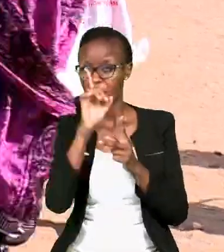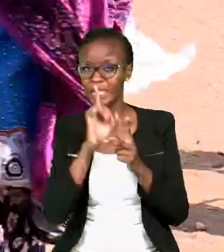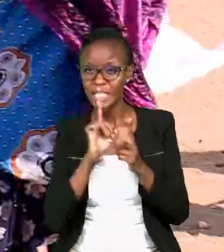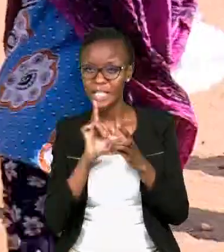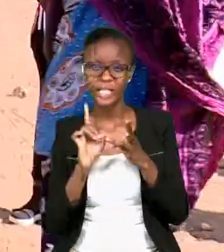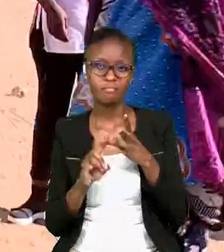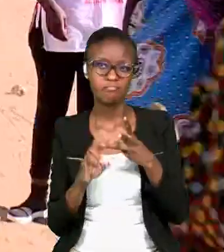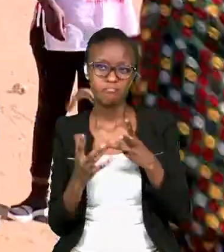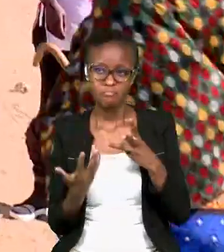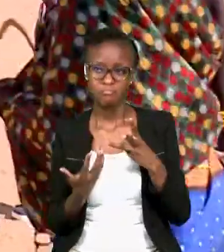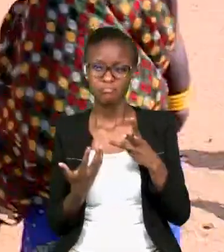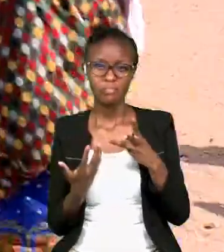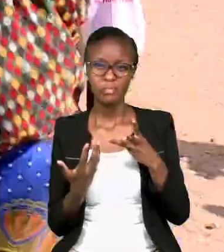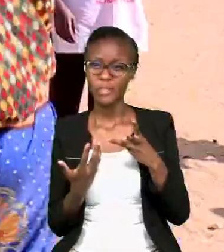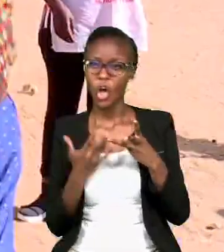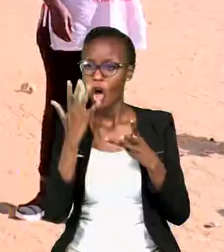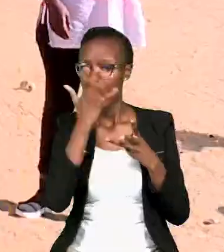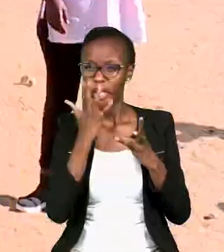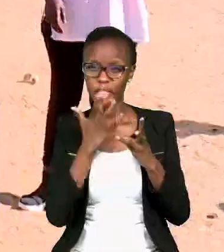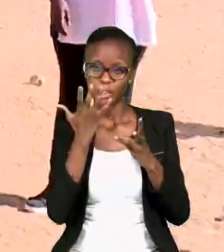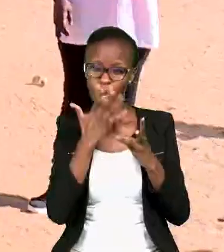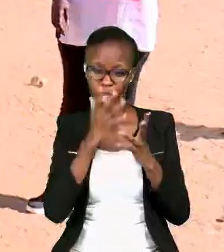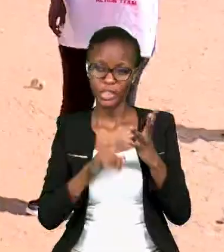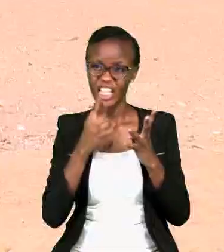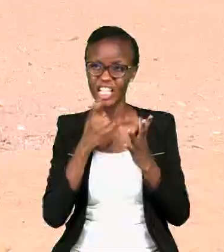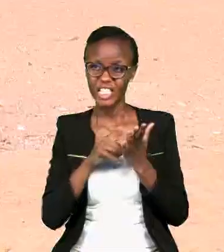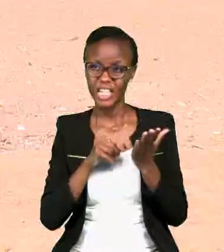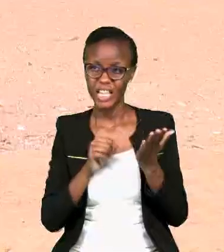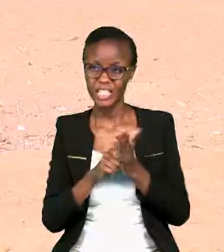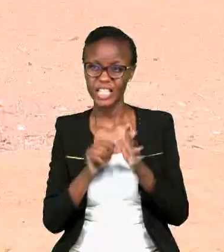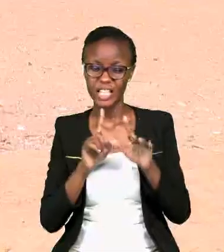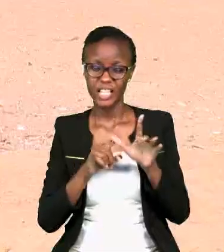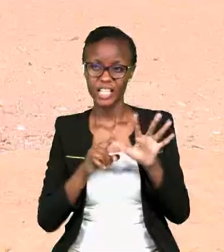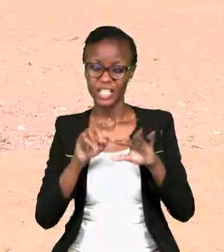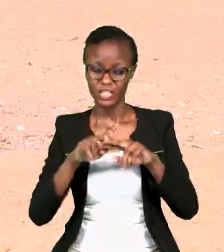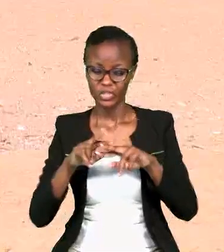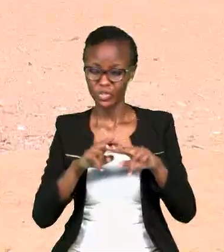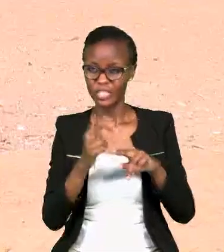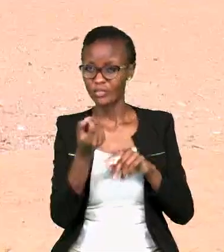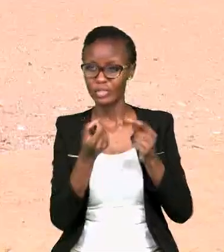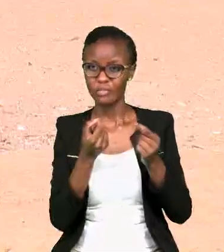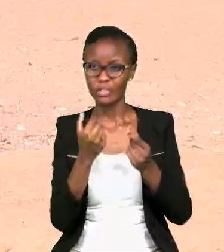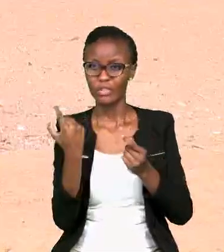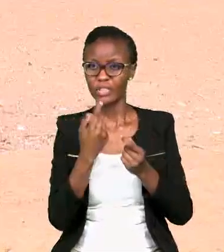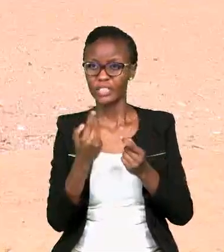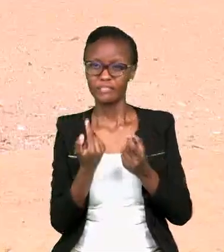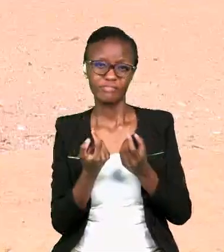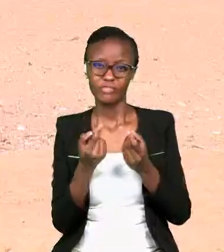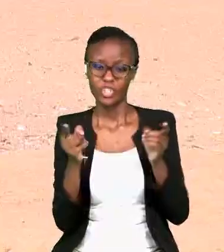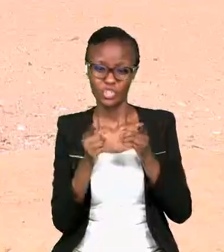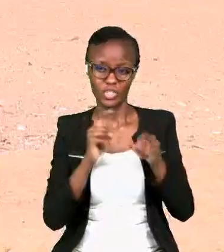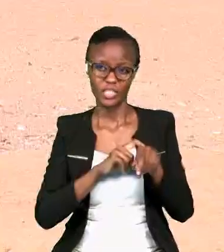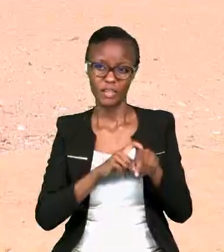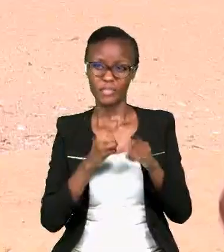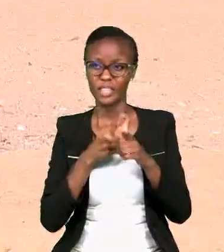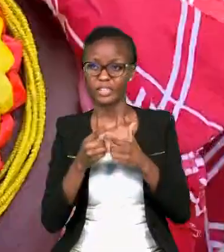providing oil and rice and salt. This is a small ration just to hold the family, and this will go